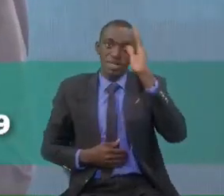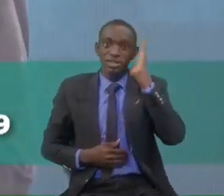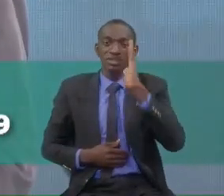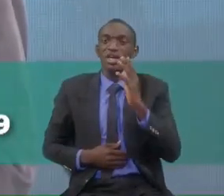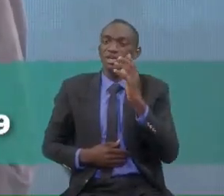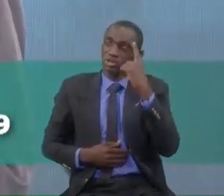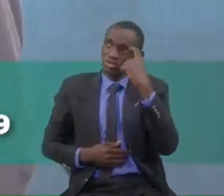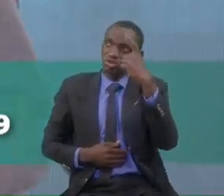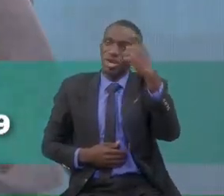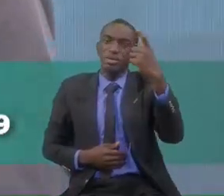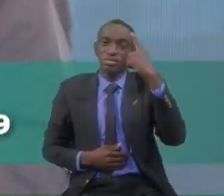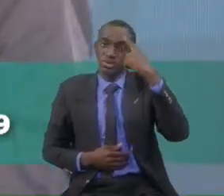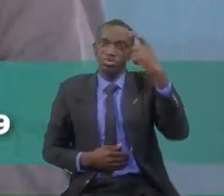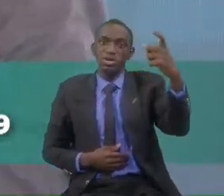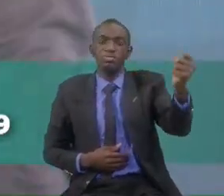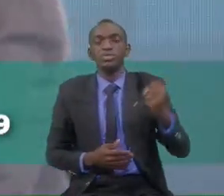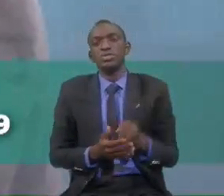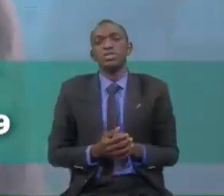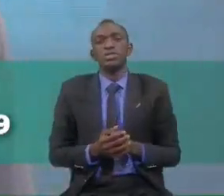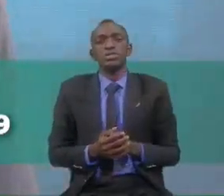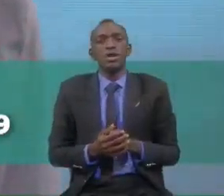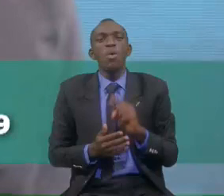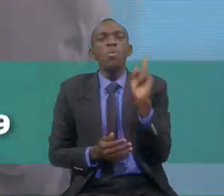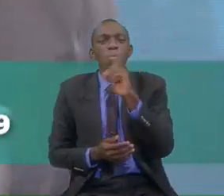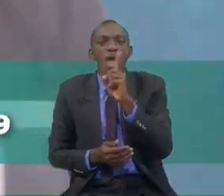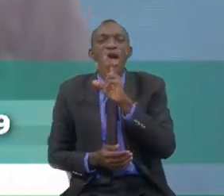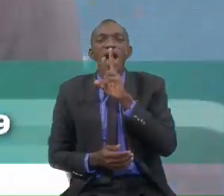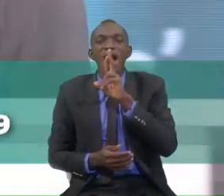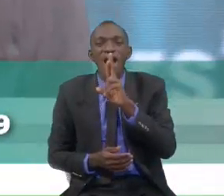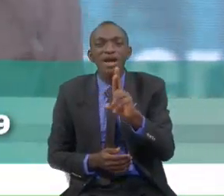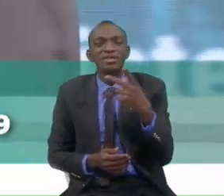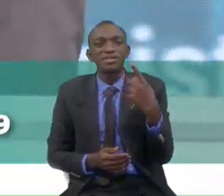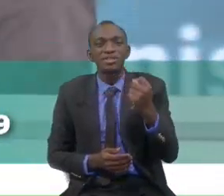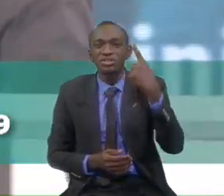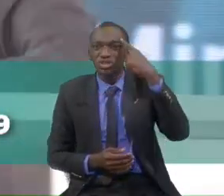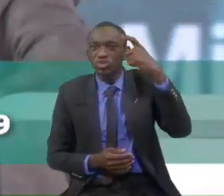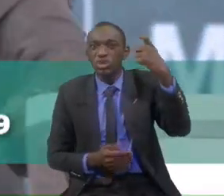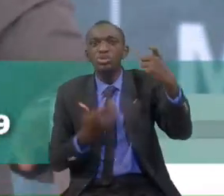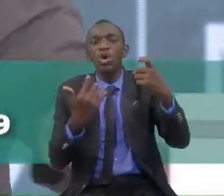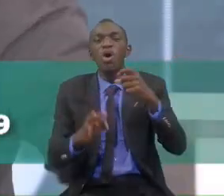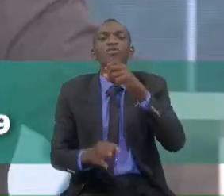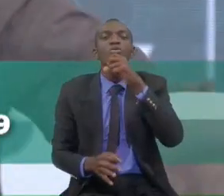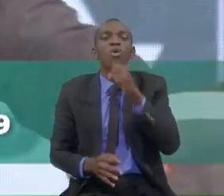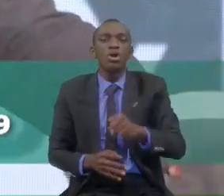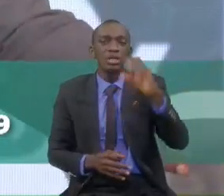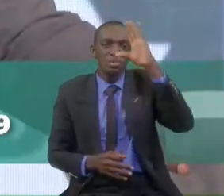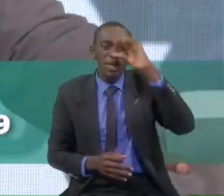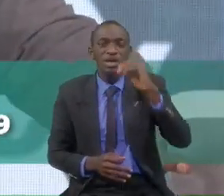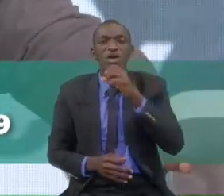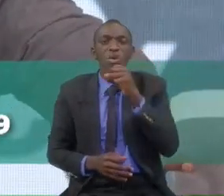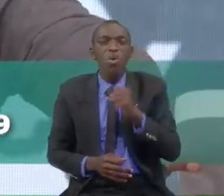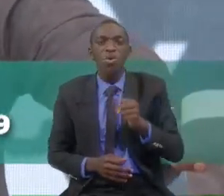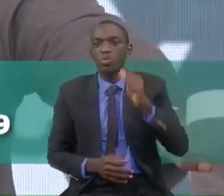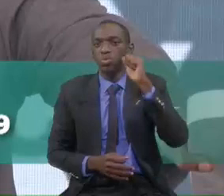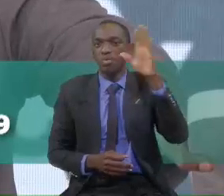dreams. Where are the dreams of the old men and the old women? But